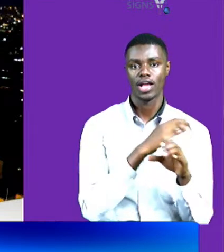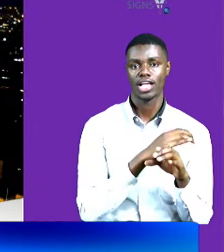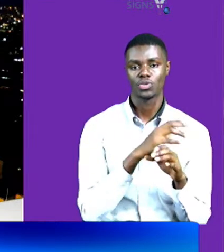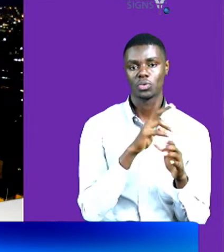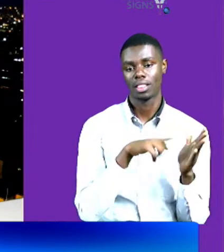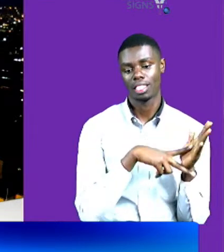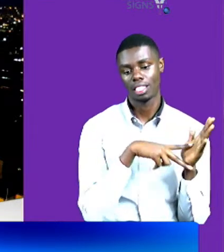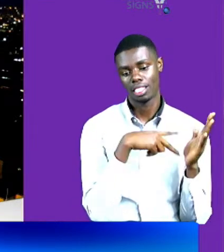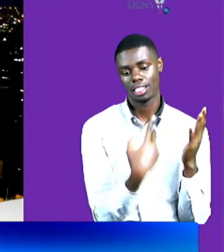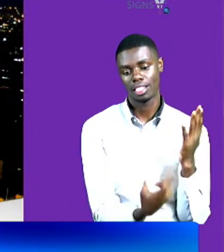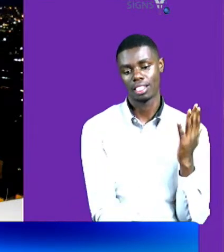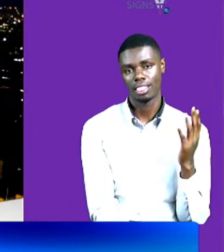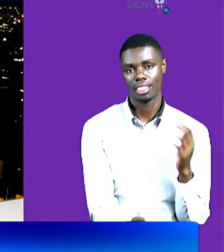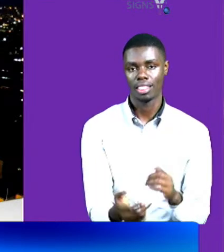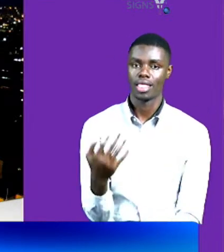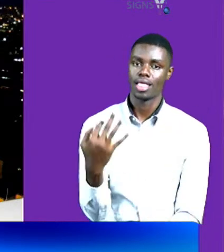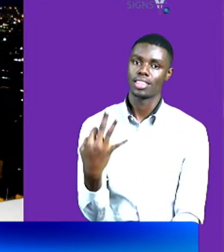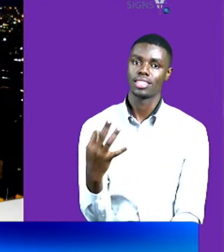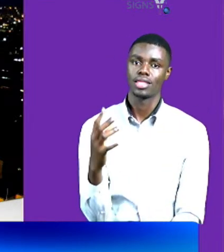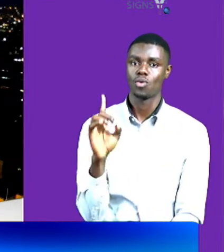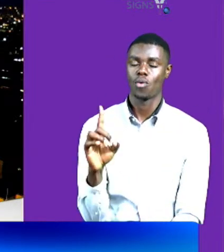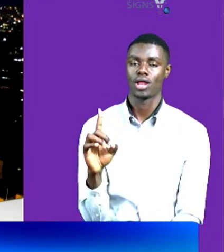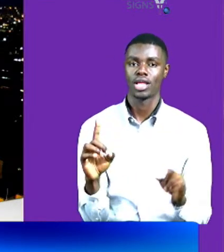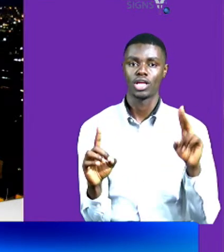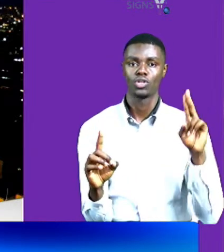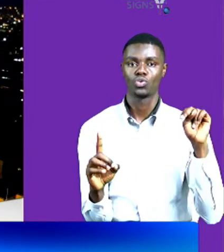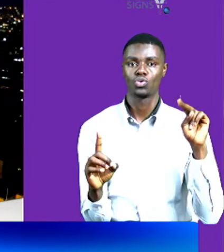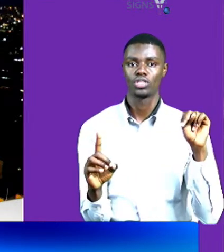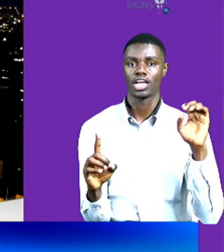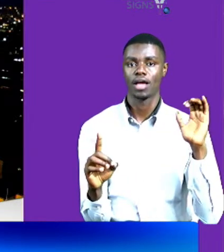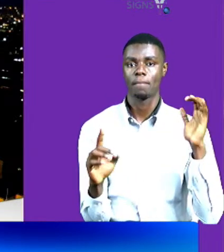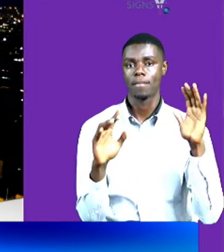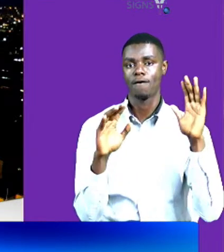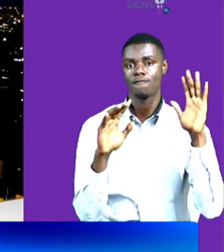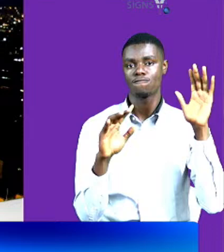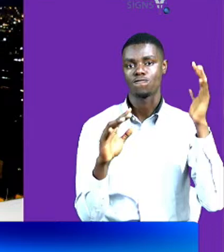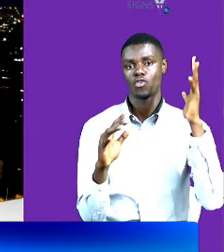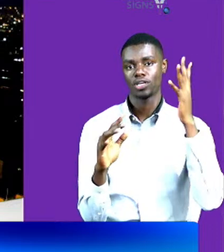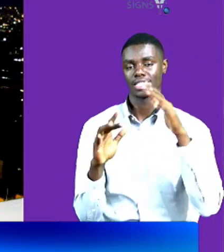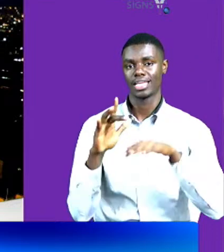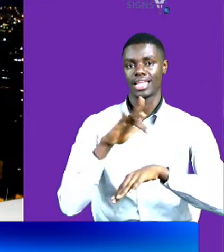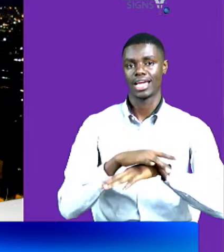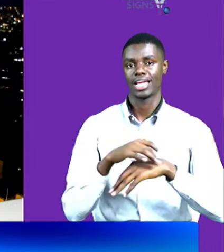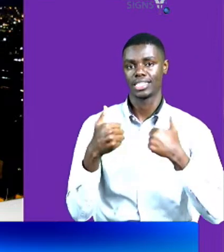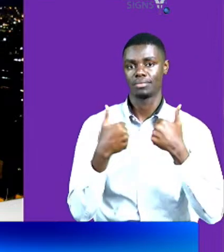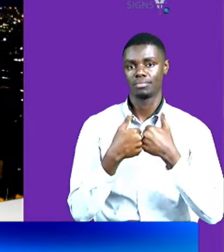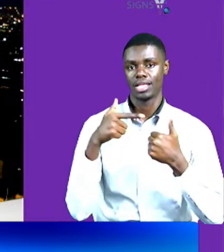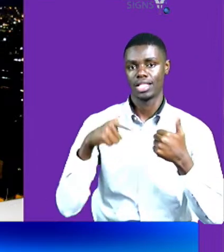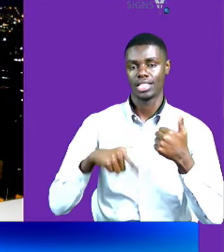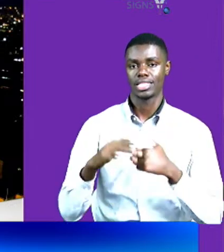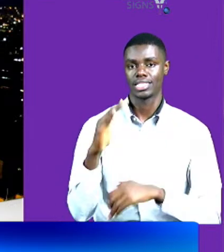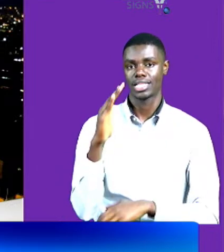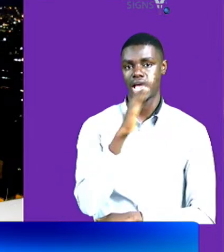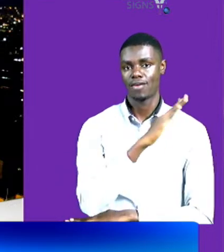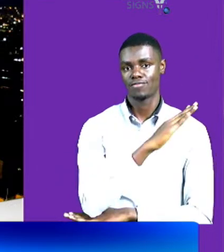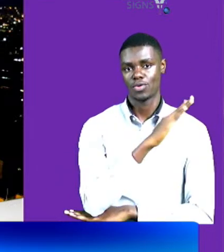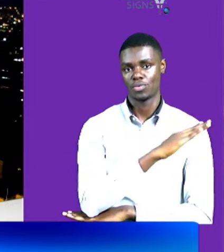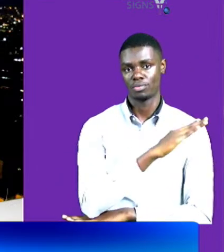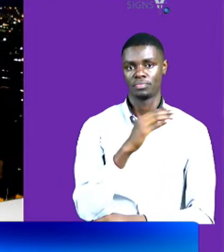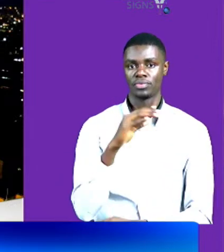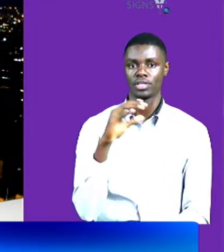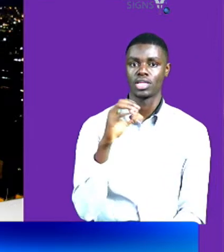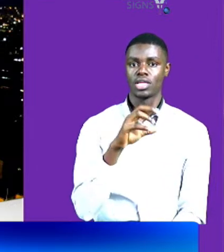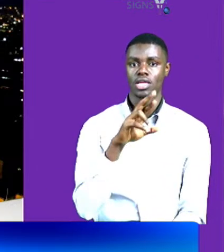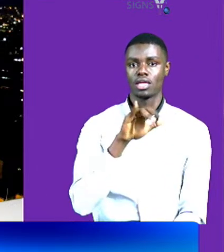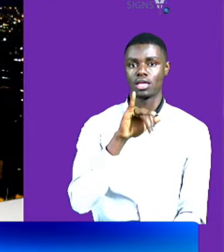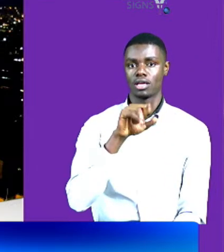fell once again 3-1 to Nottingham Forest in an early fixture this afternoon. So Chris